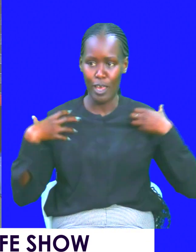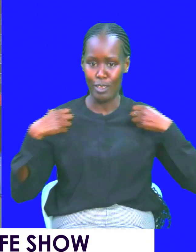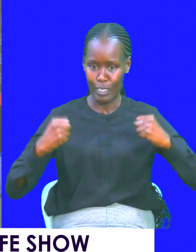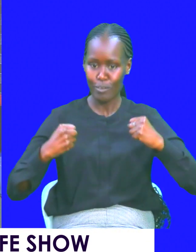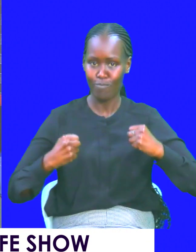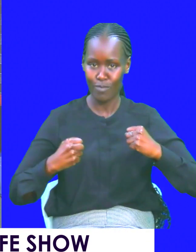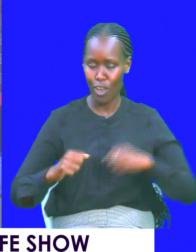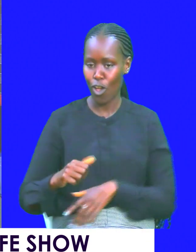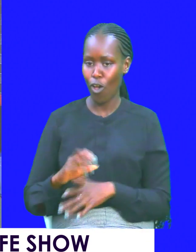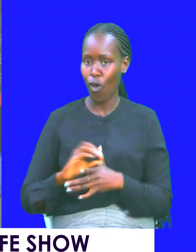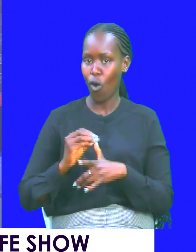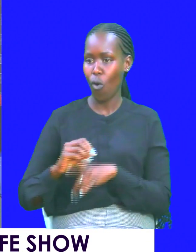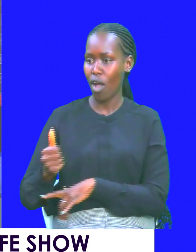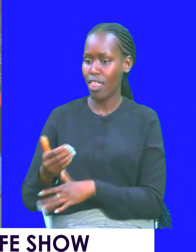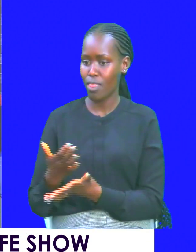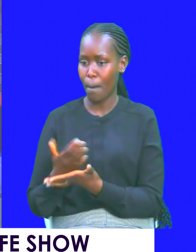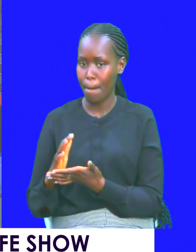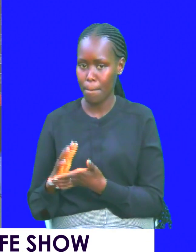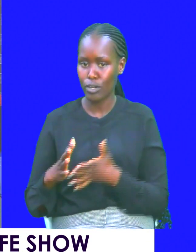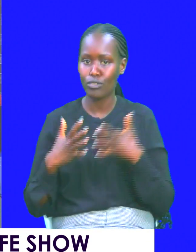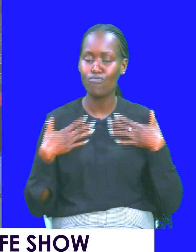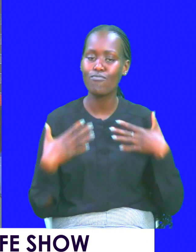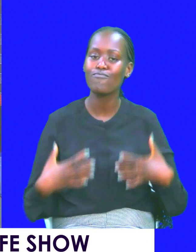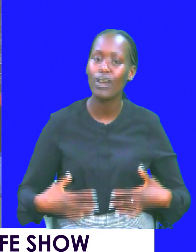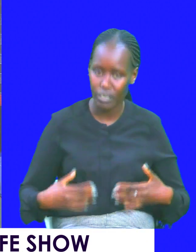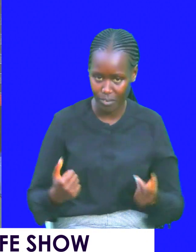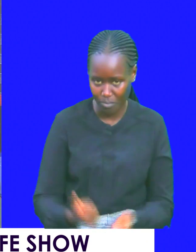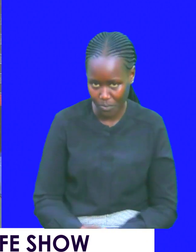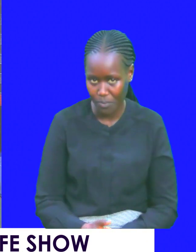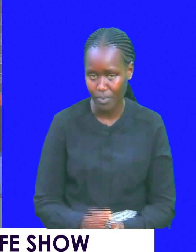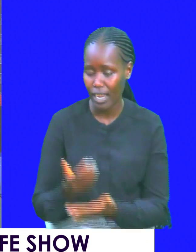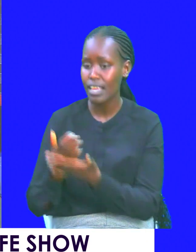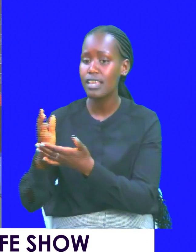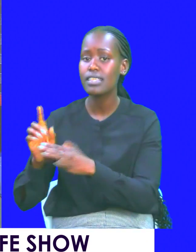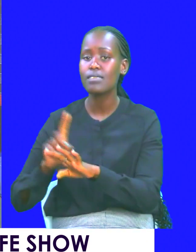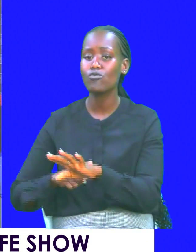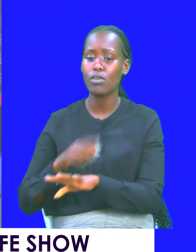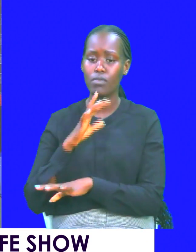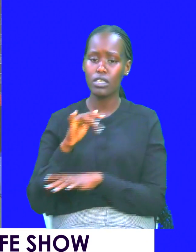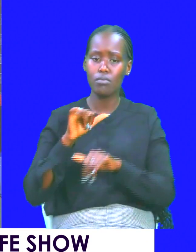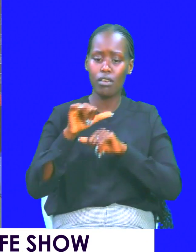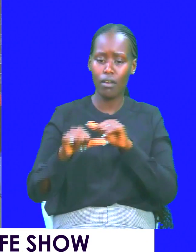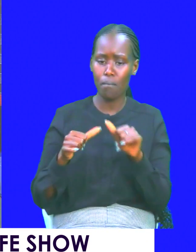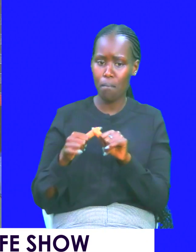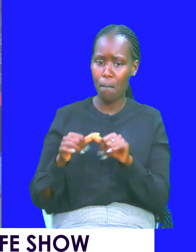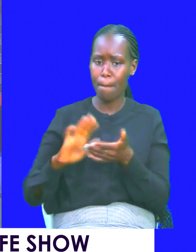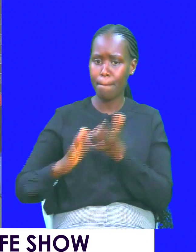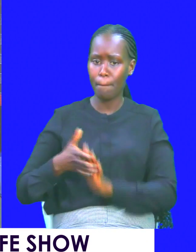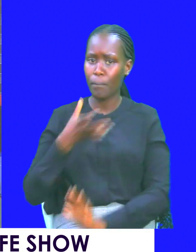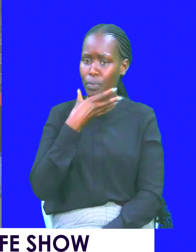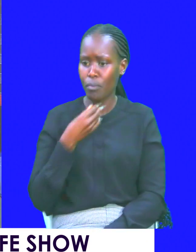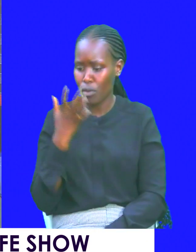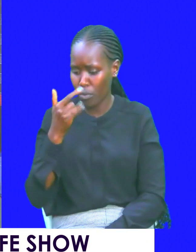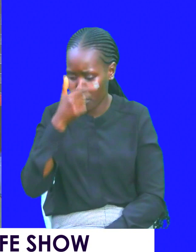other parts of their bodies. Let me not go deeper. Sometimes they speak of being a man